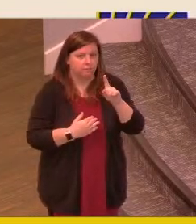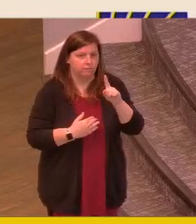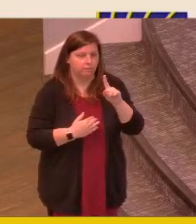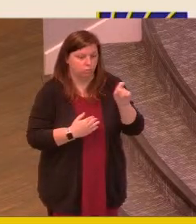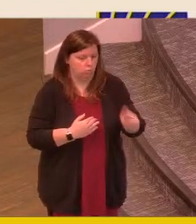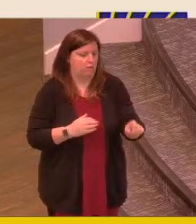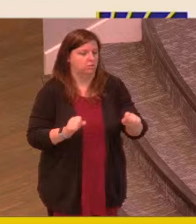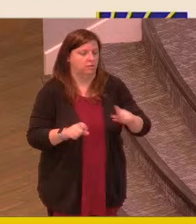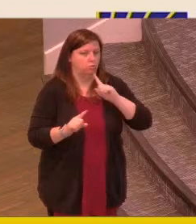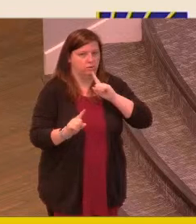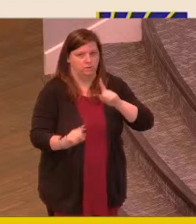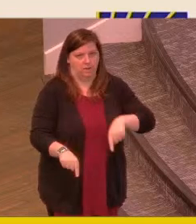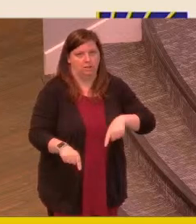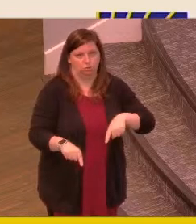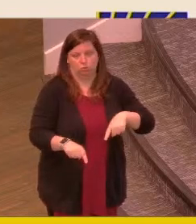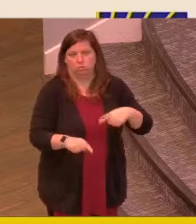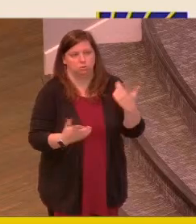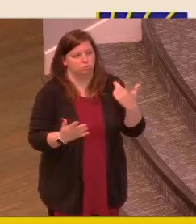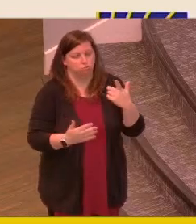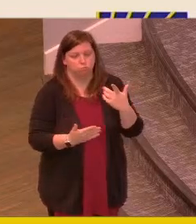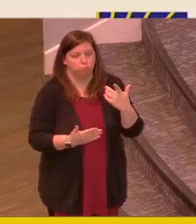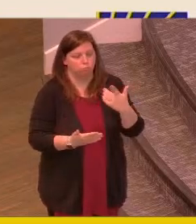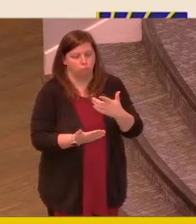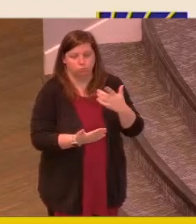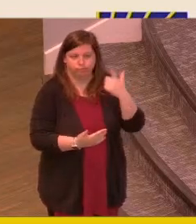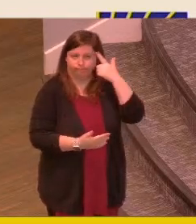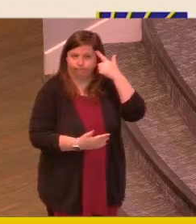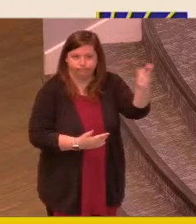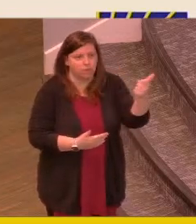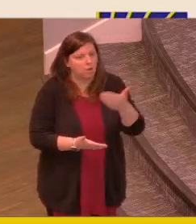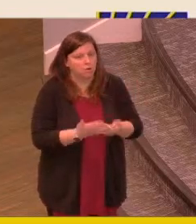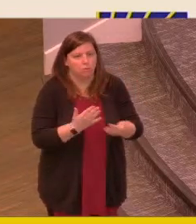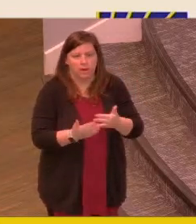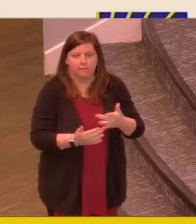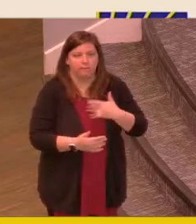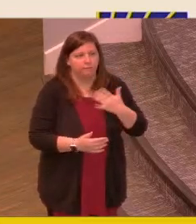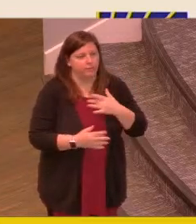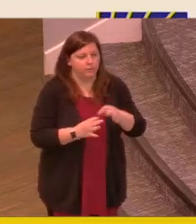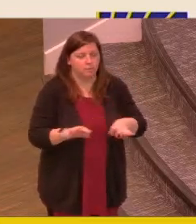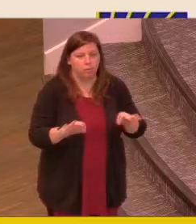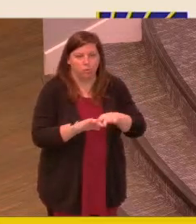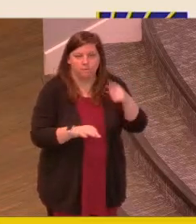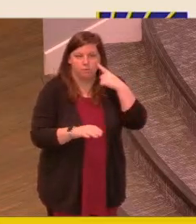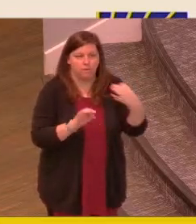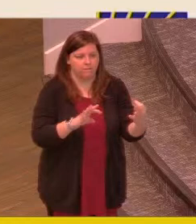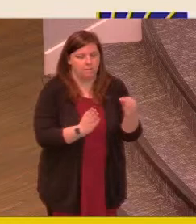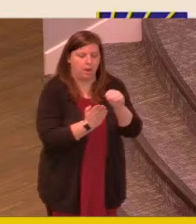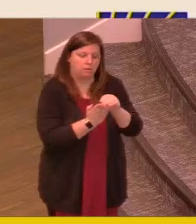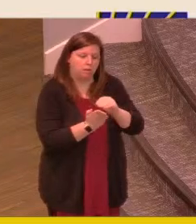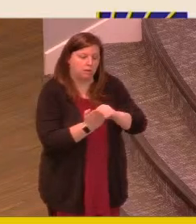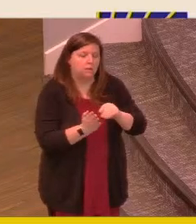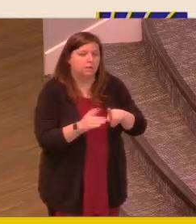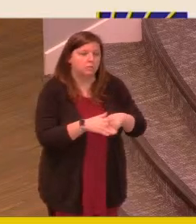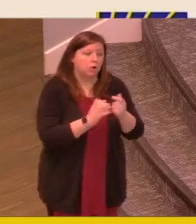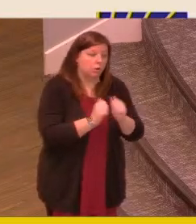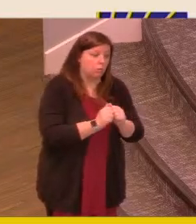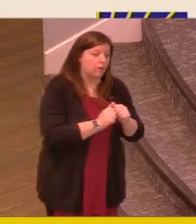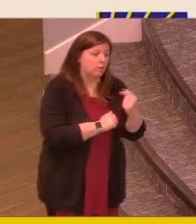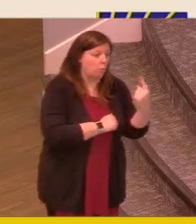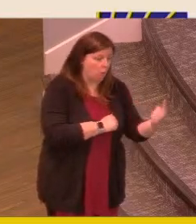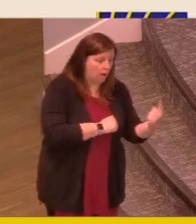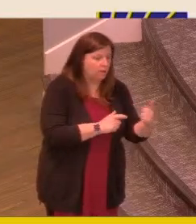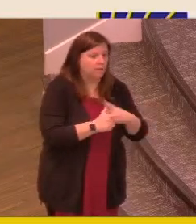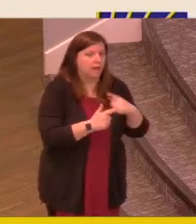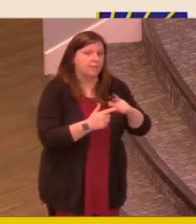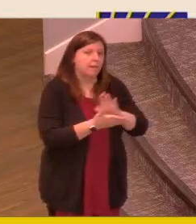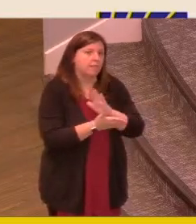as it relates to feedback, input, and perspectives on each of those strategies, starting with 1. And then we could pass that sheet